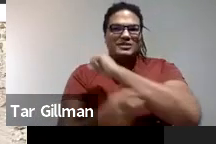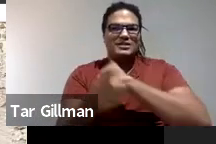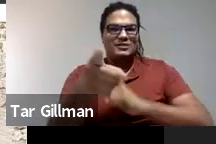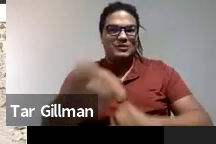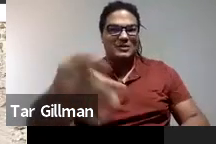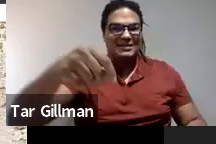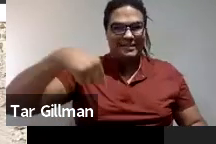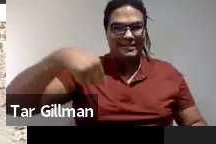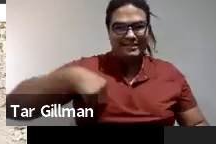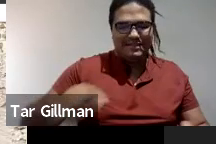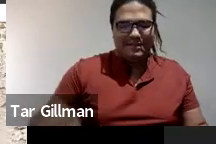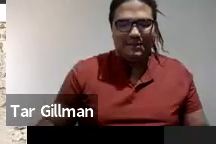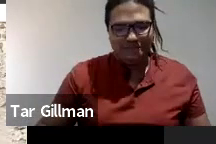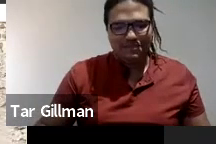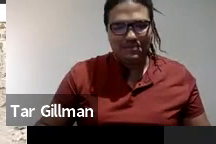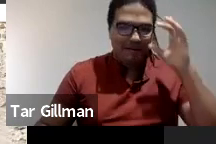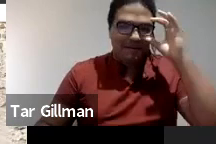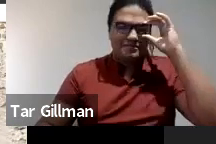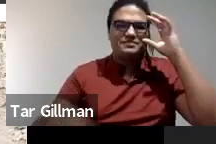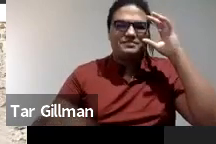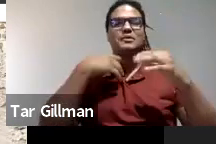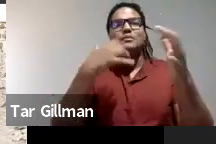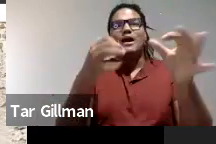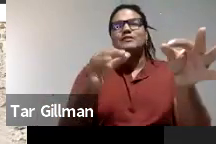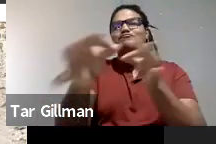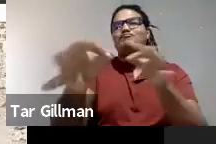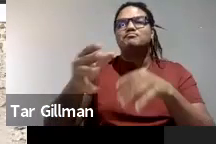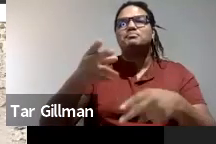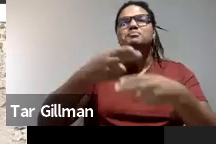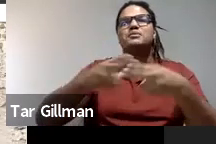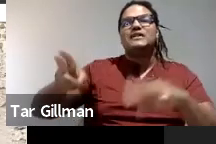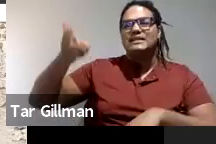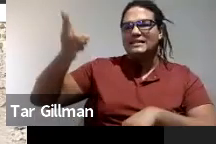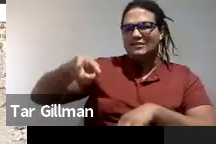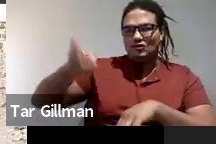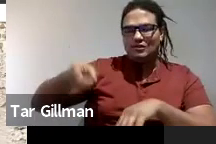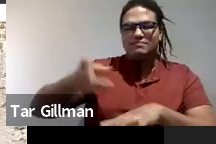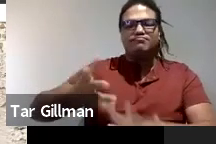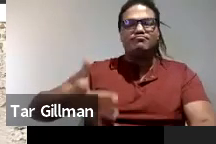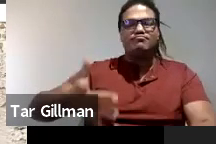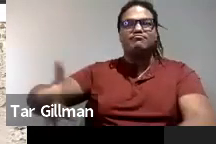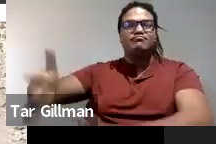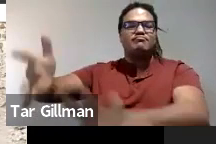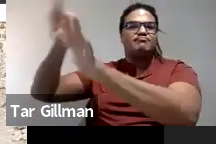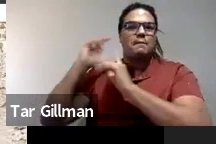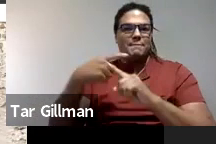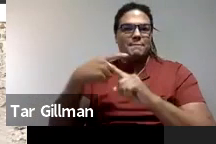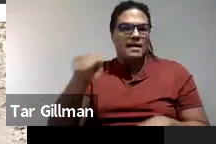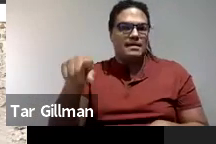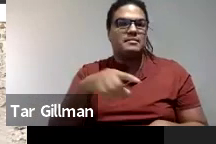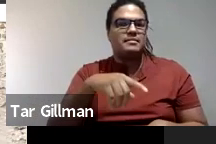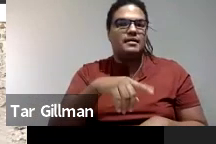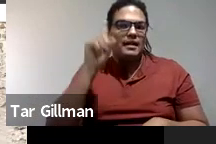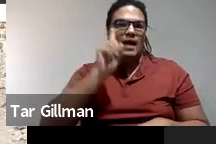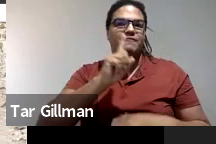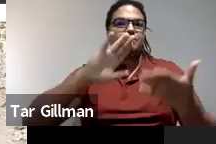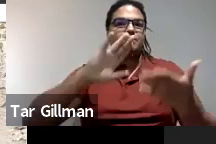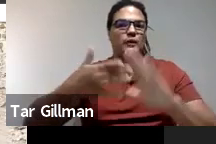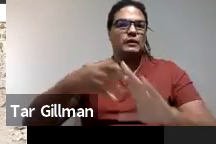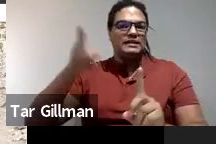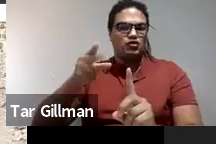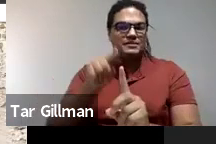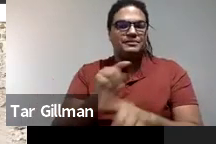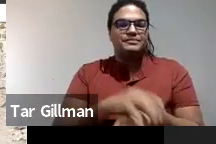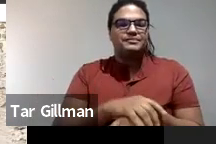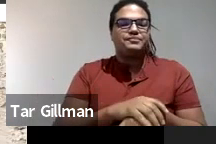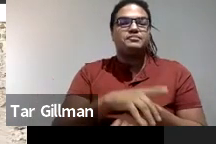you understand what we're talking about and build that bridge between the two of us. I just want to talk about some brief